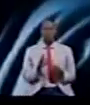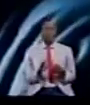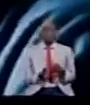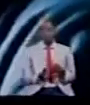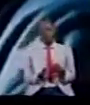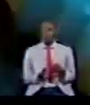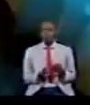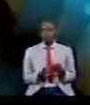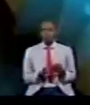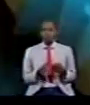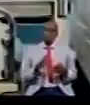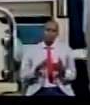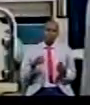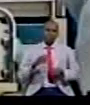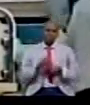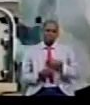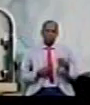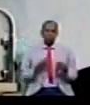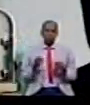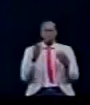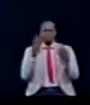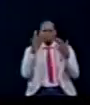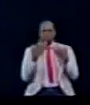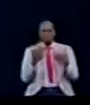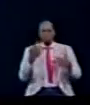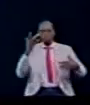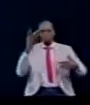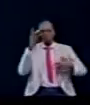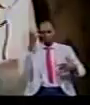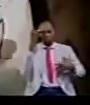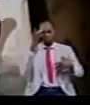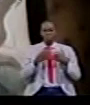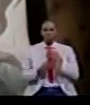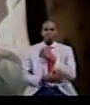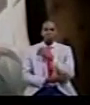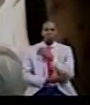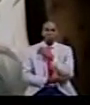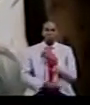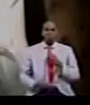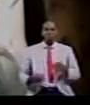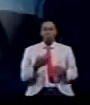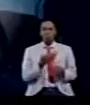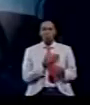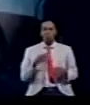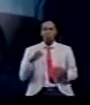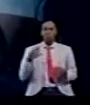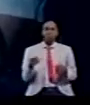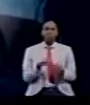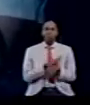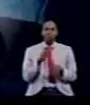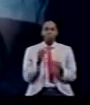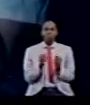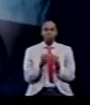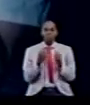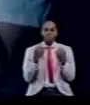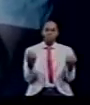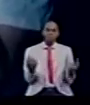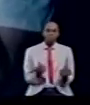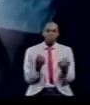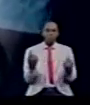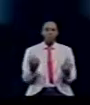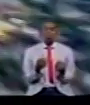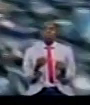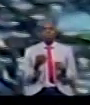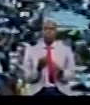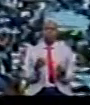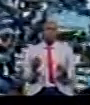Father, once again, oh God, preserve our lives, oh God, by your mighty power. Every handwriting of death that